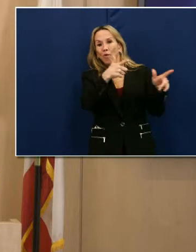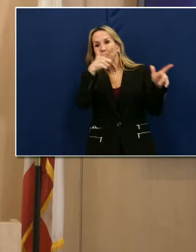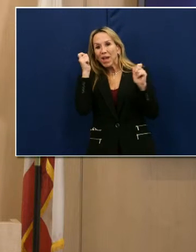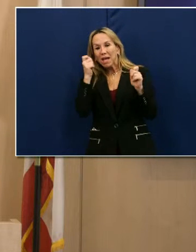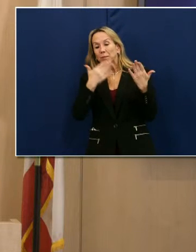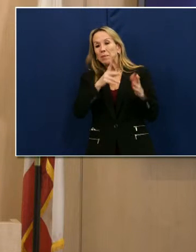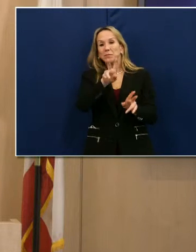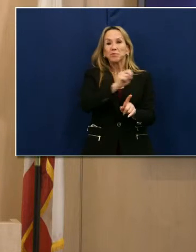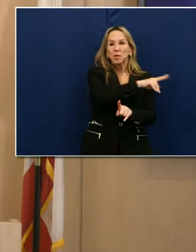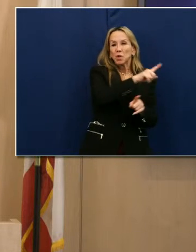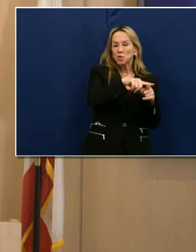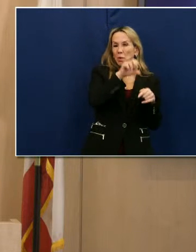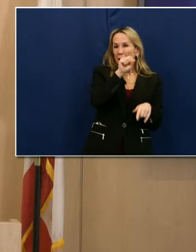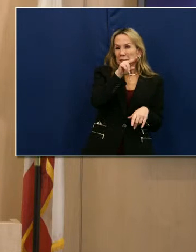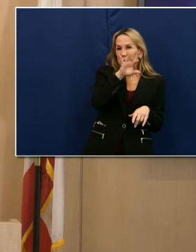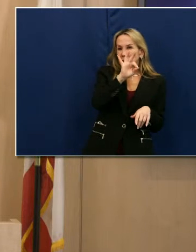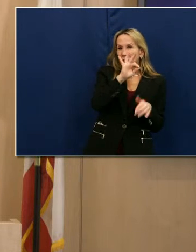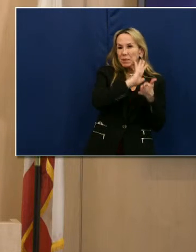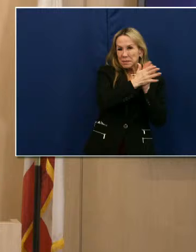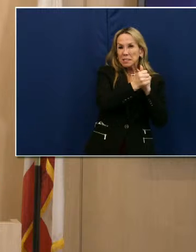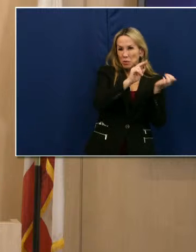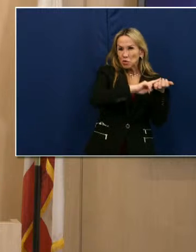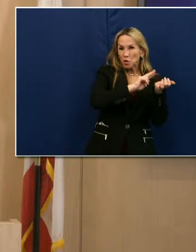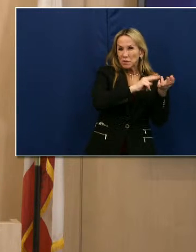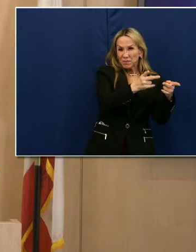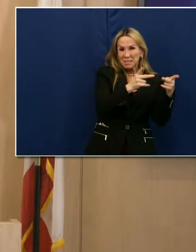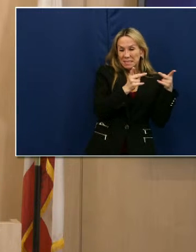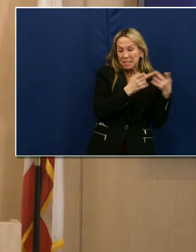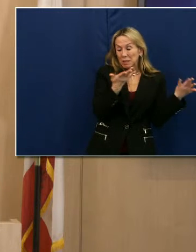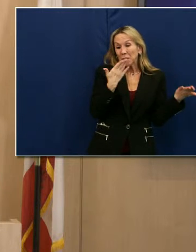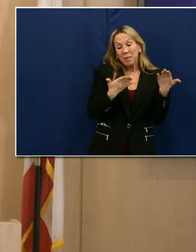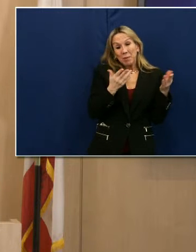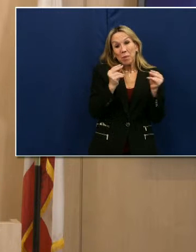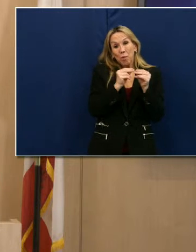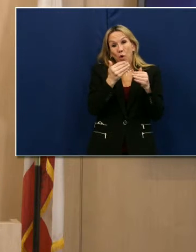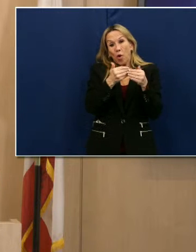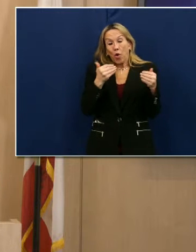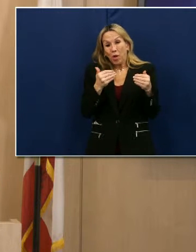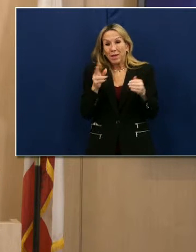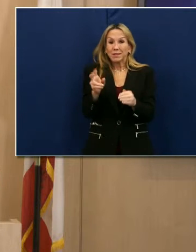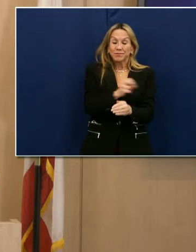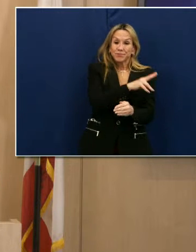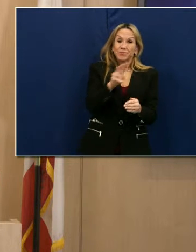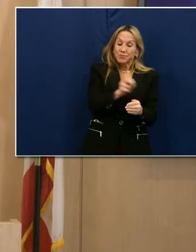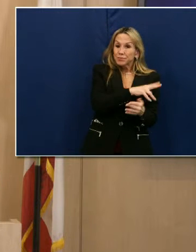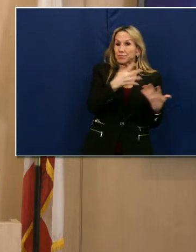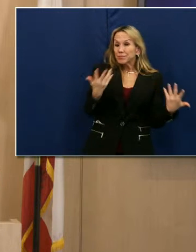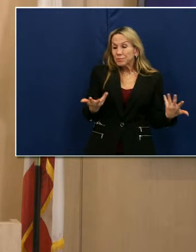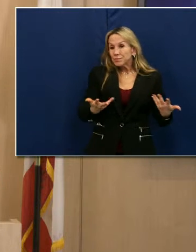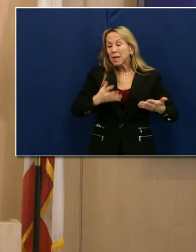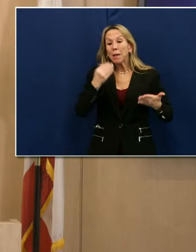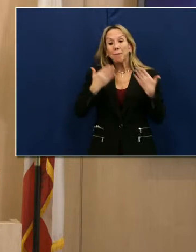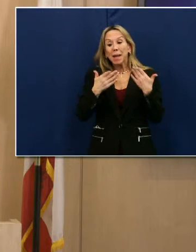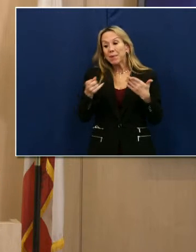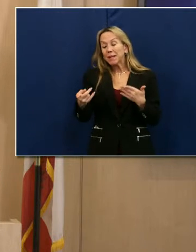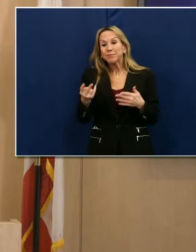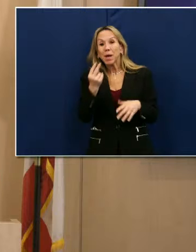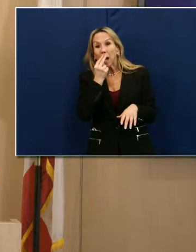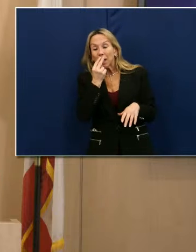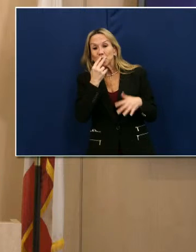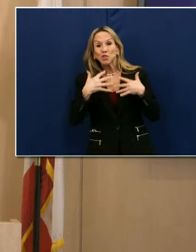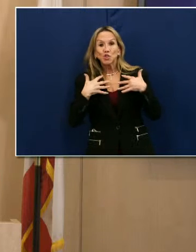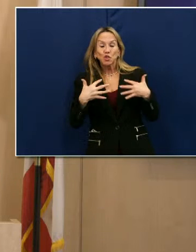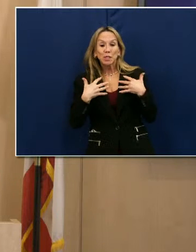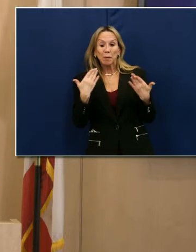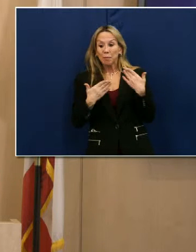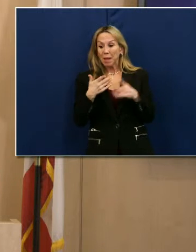bit earlier if we can. We'll make a choice between the patient that may be out on high flow oxygen, maybe originally would have